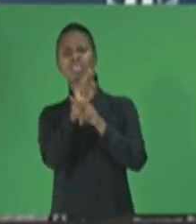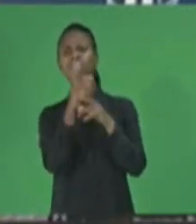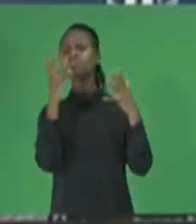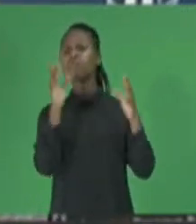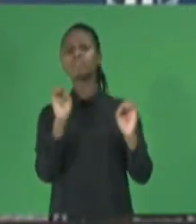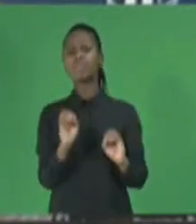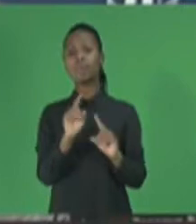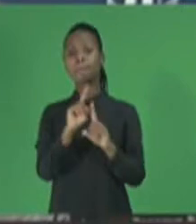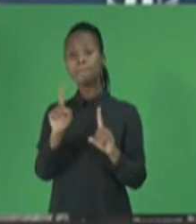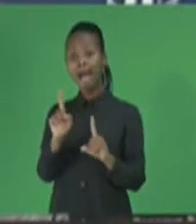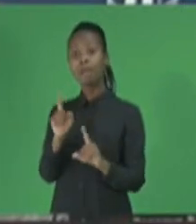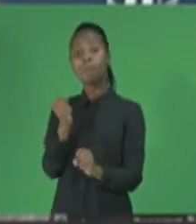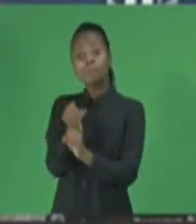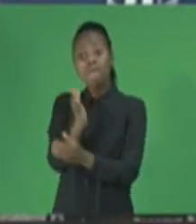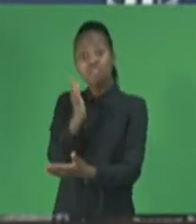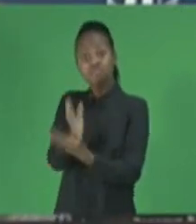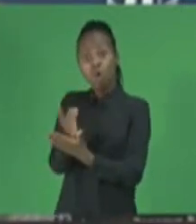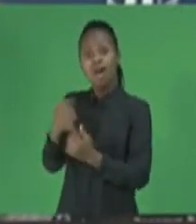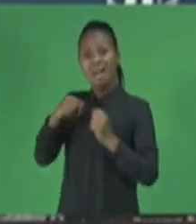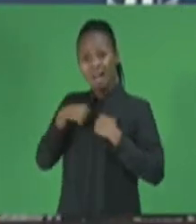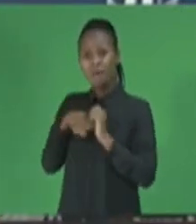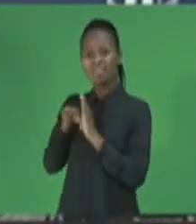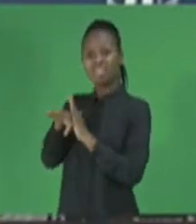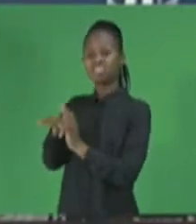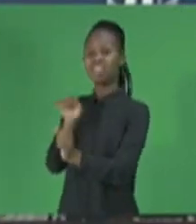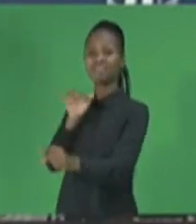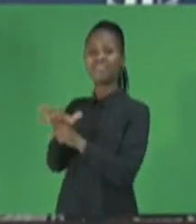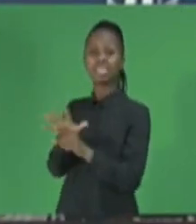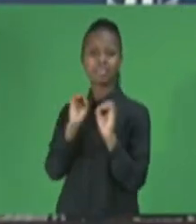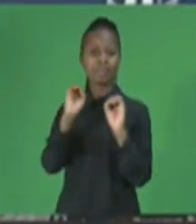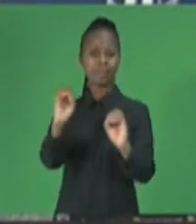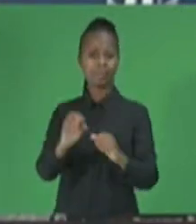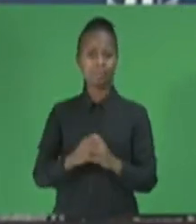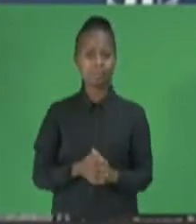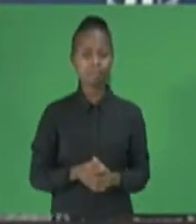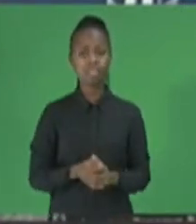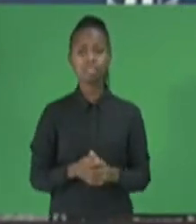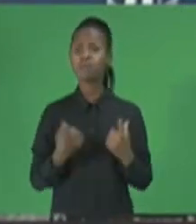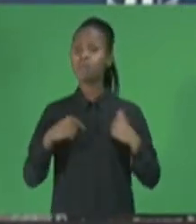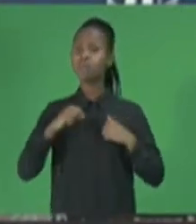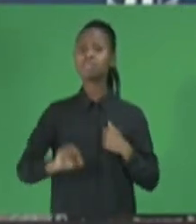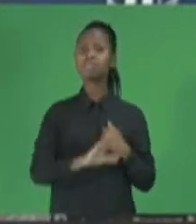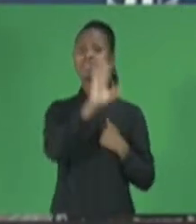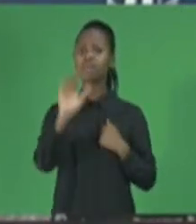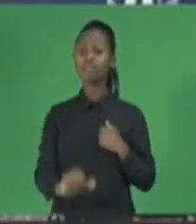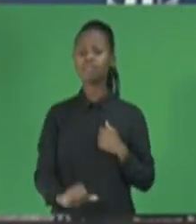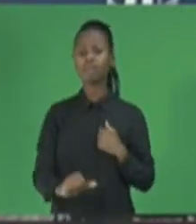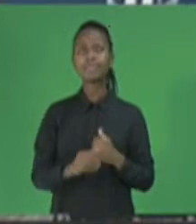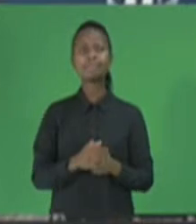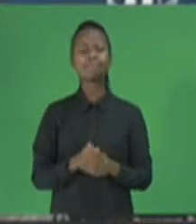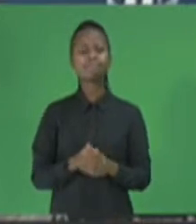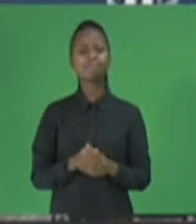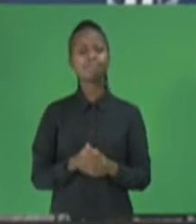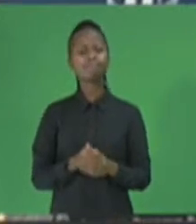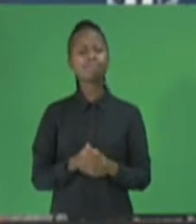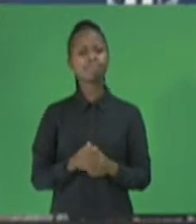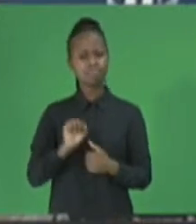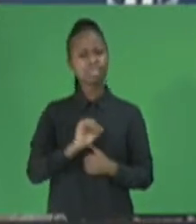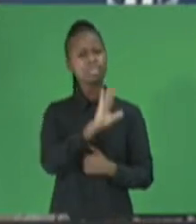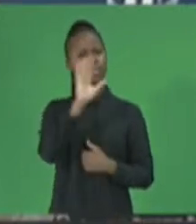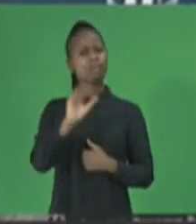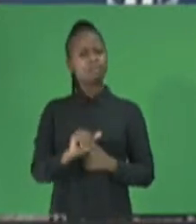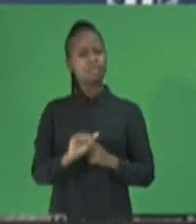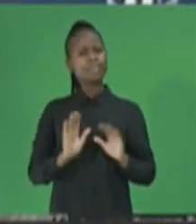so in as far as South Africa is concerned, this normalization will find South Africa in